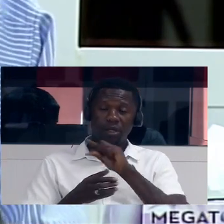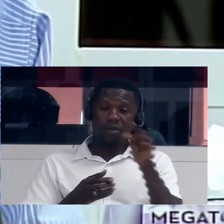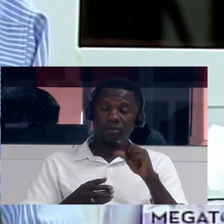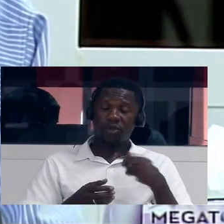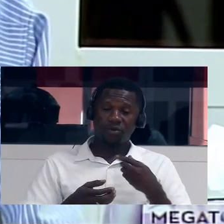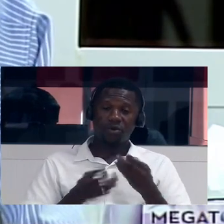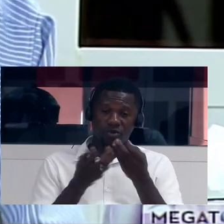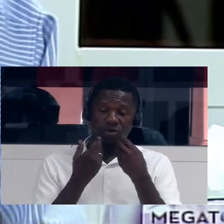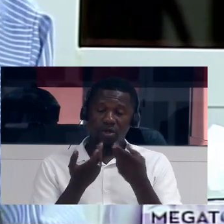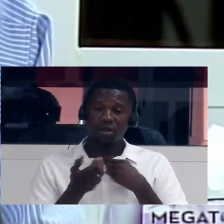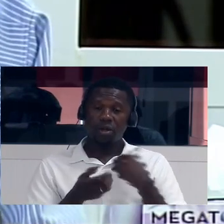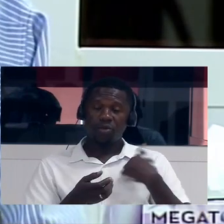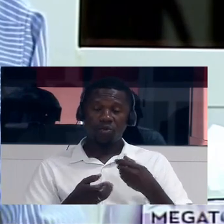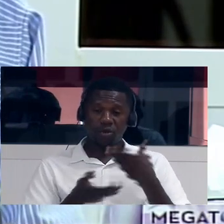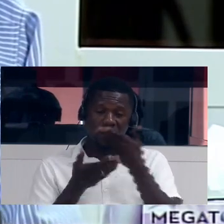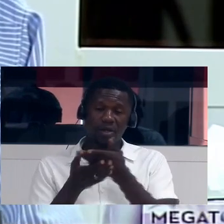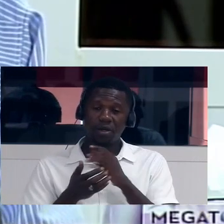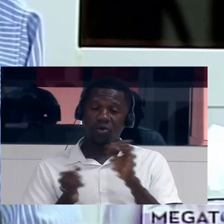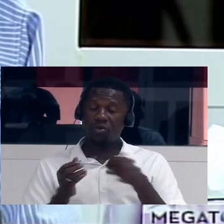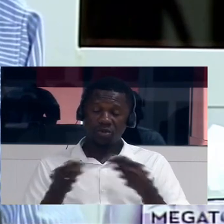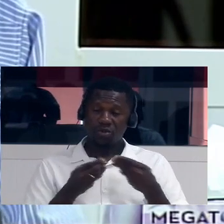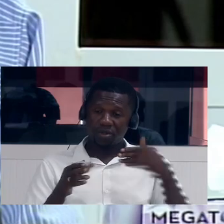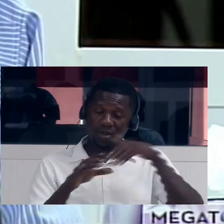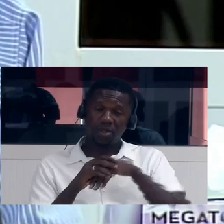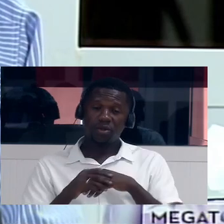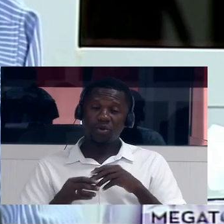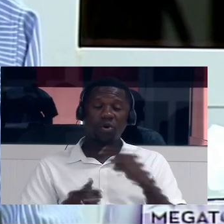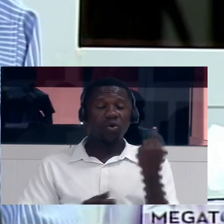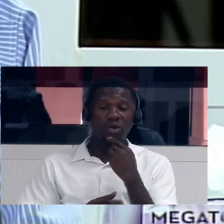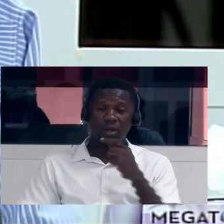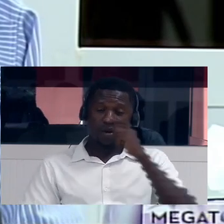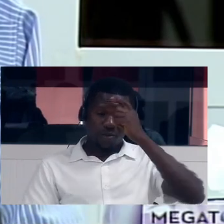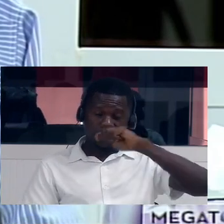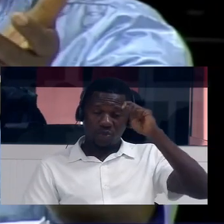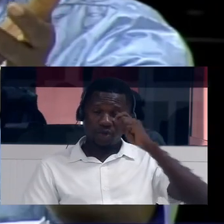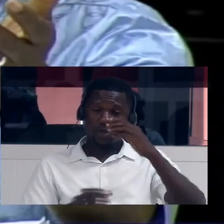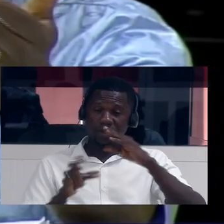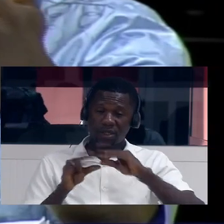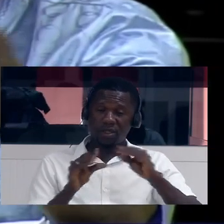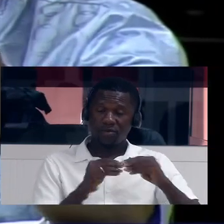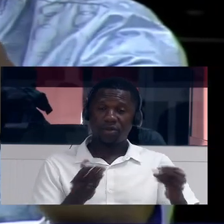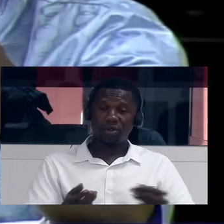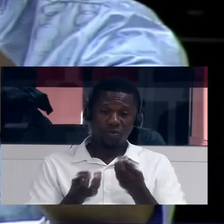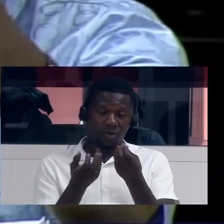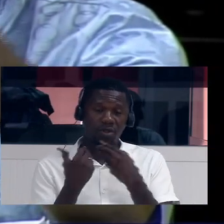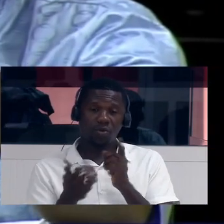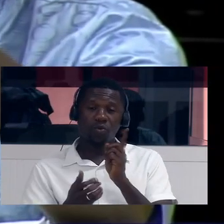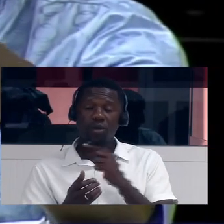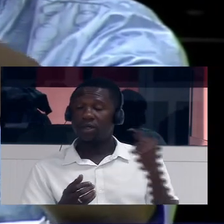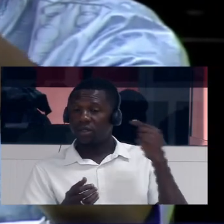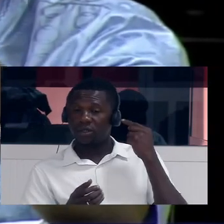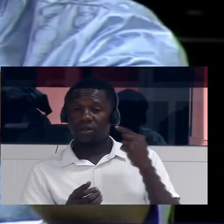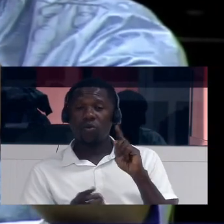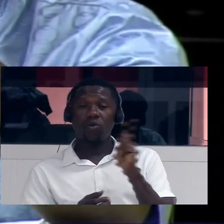were there had no business to be there. This was purely a police operation. You tell us, we're listening, what